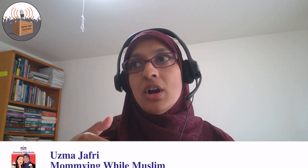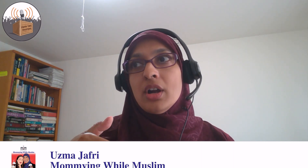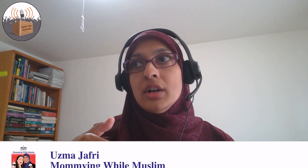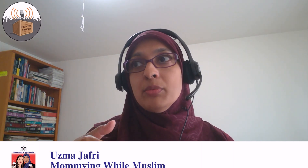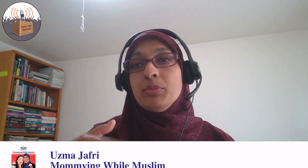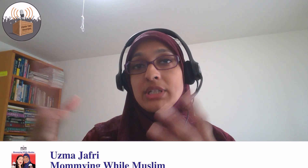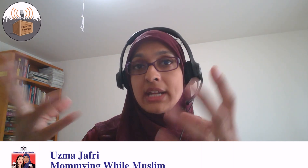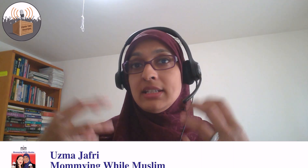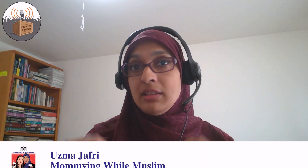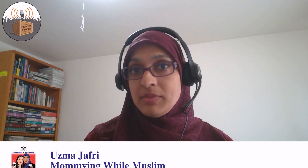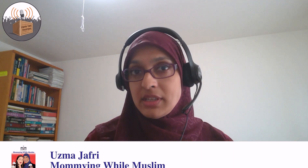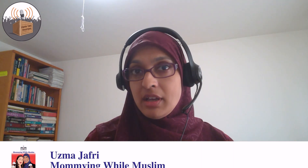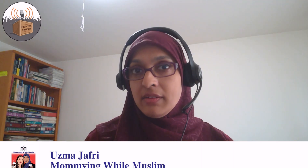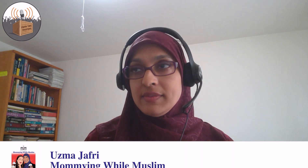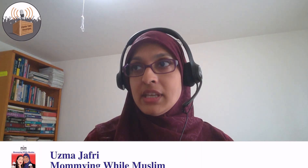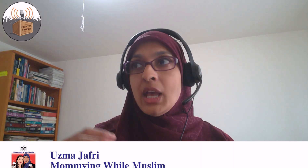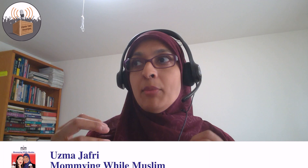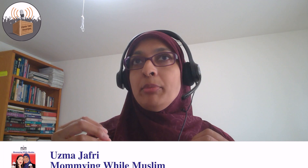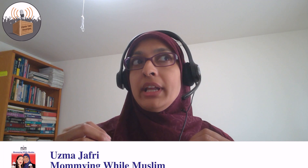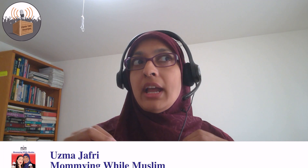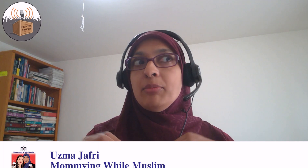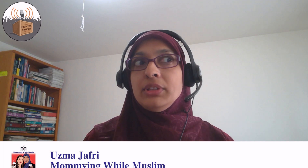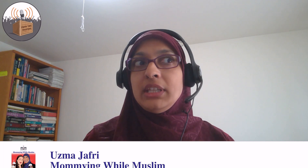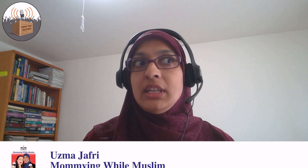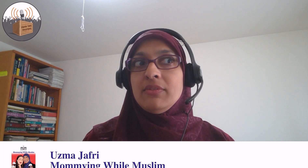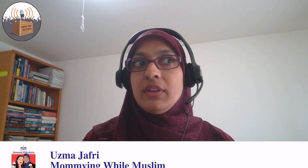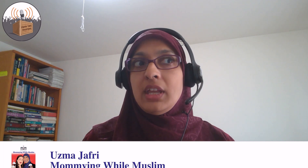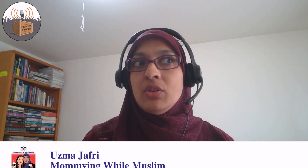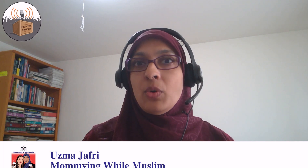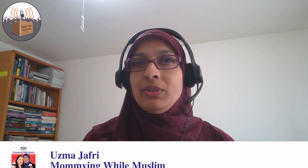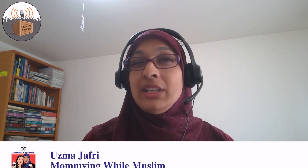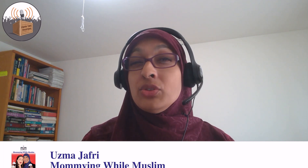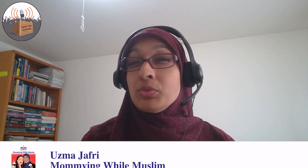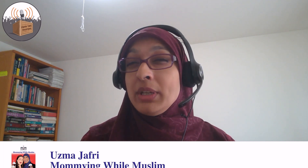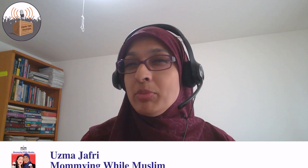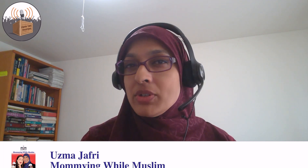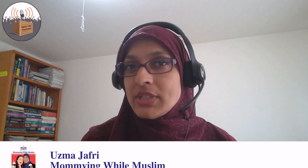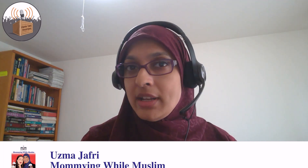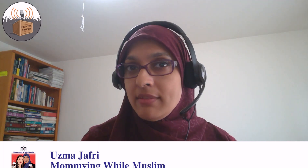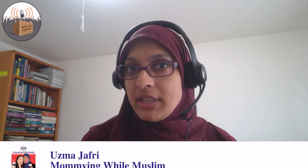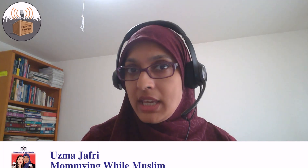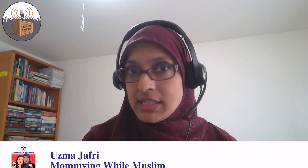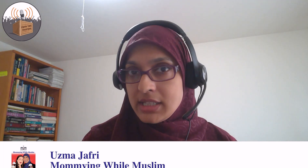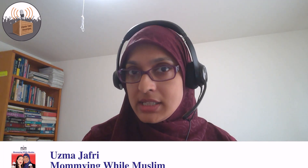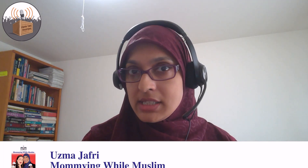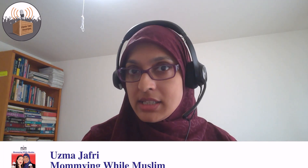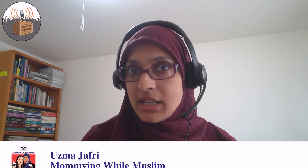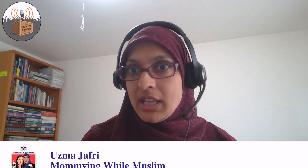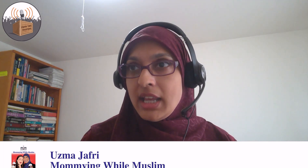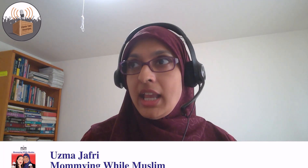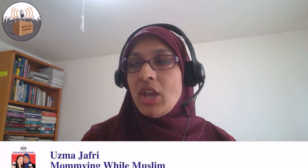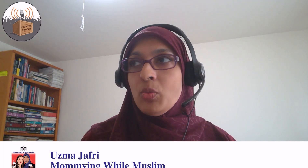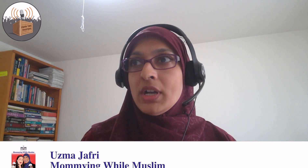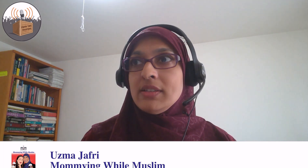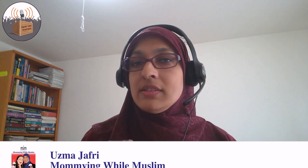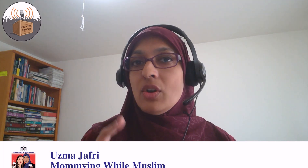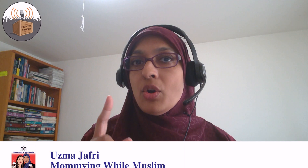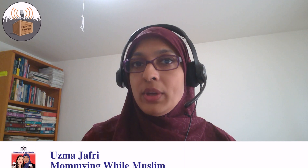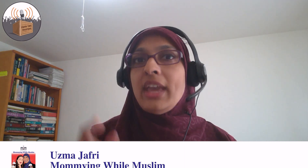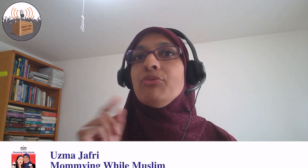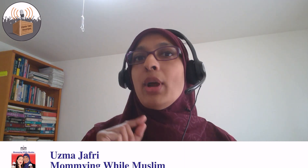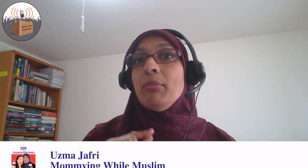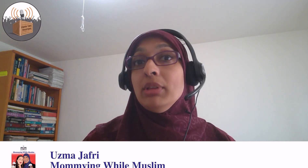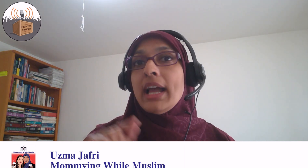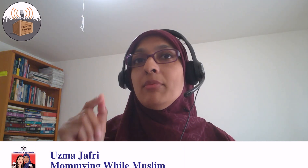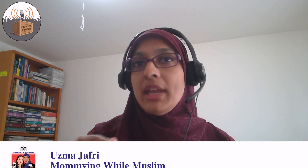who are protecting themselves. But I believe in only 3% of cases, it was